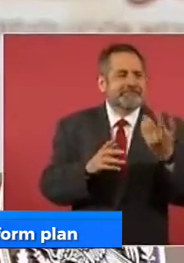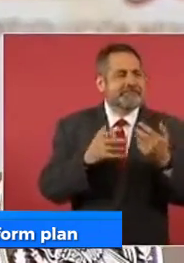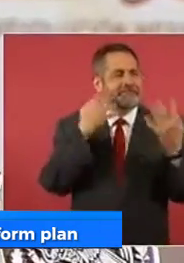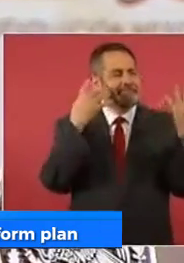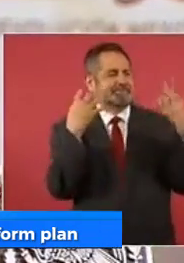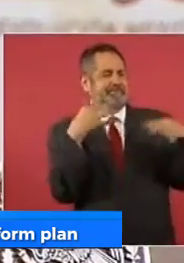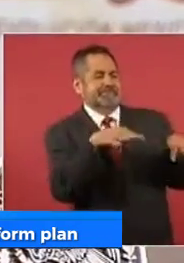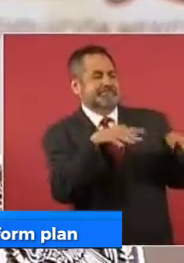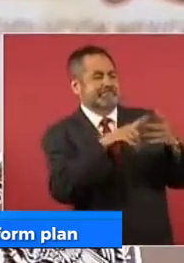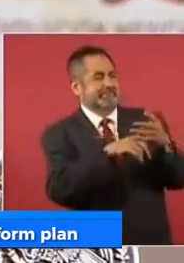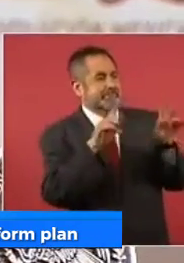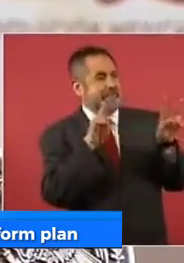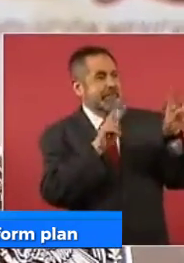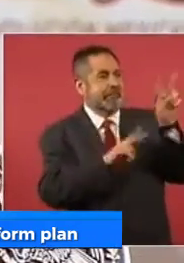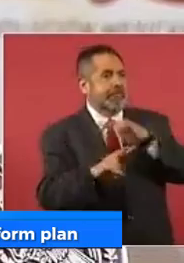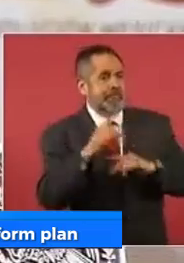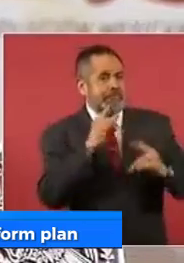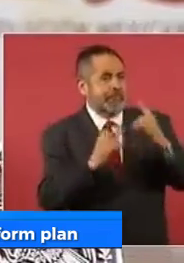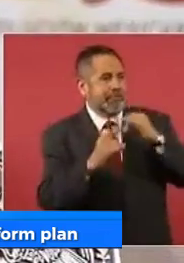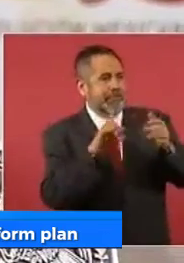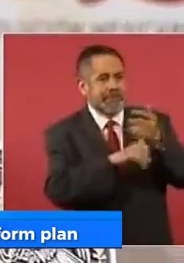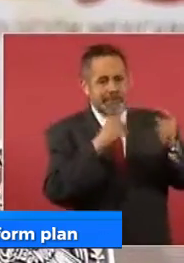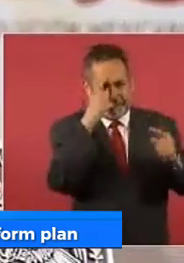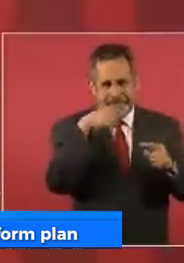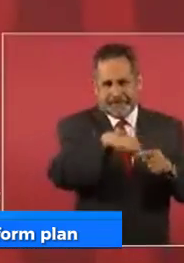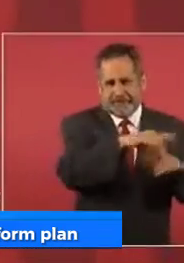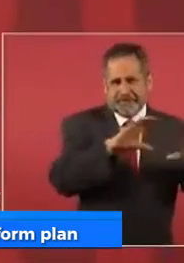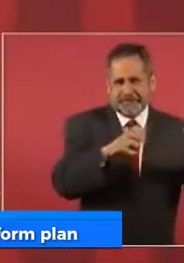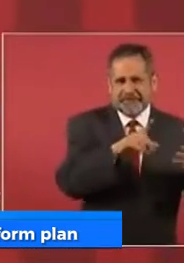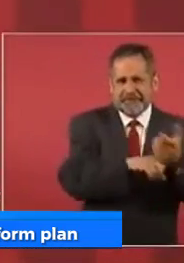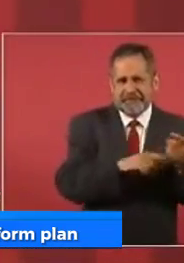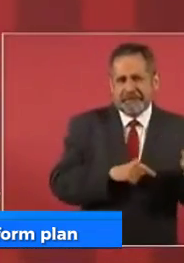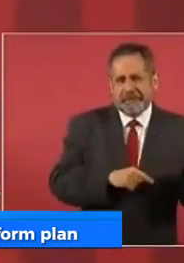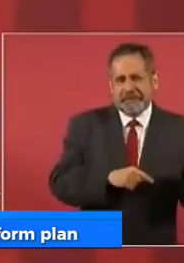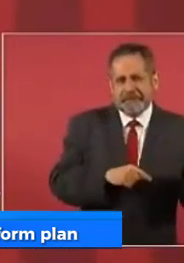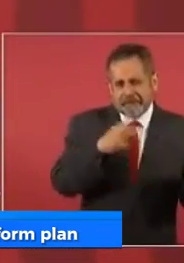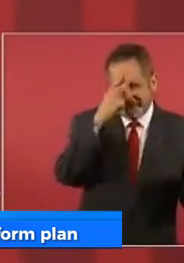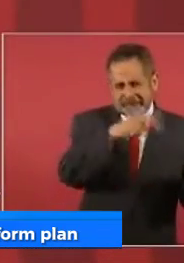público del conservadurismo en México.